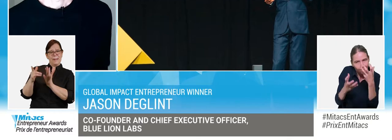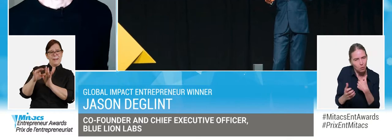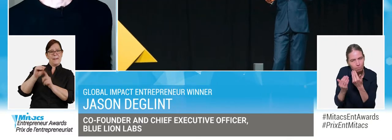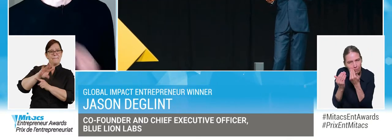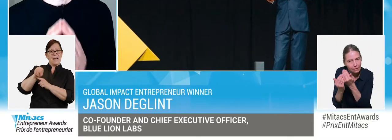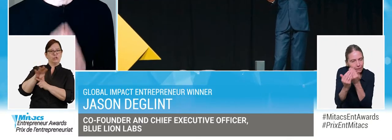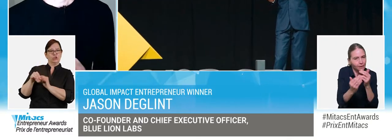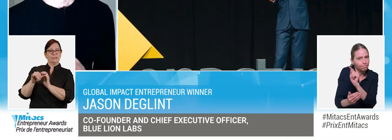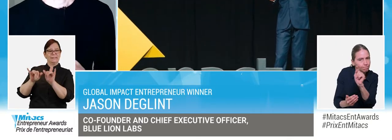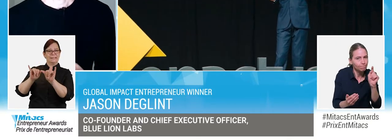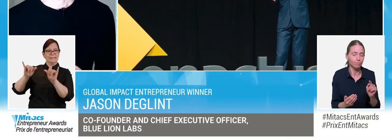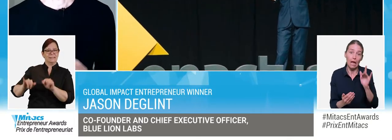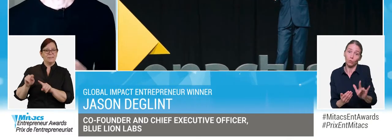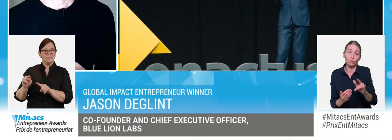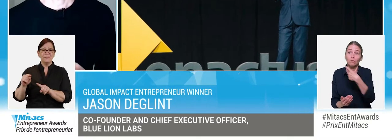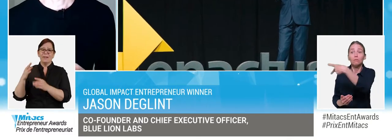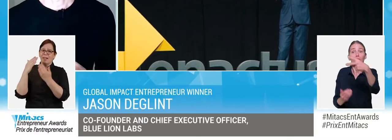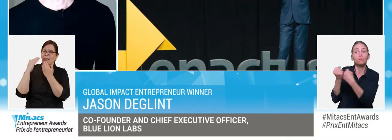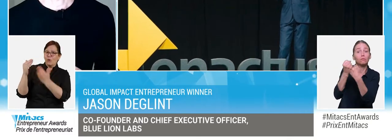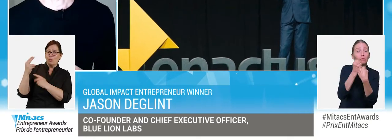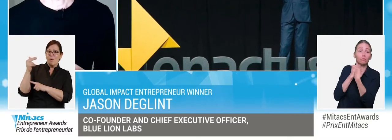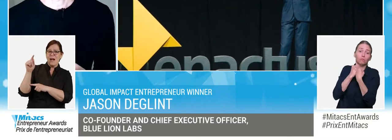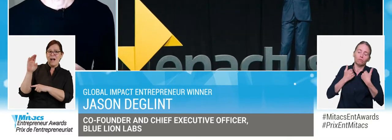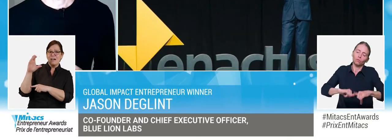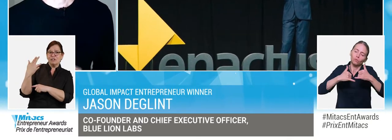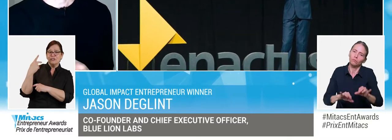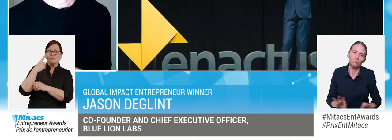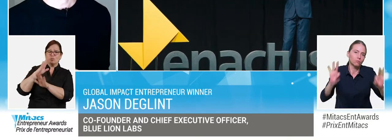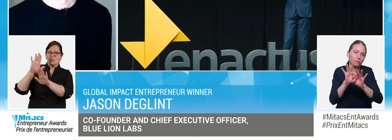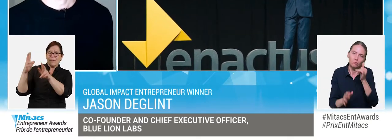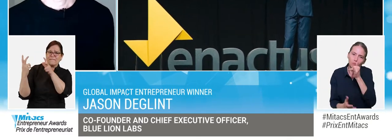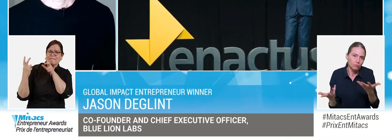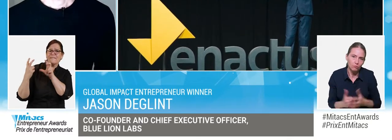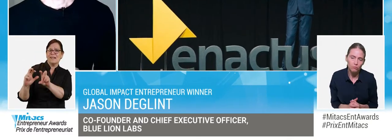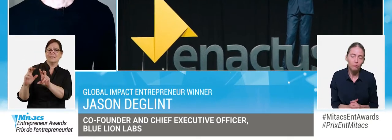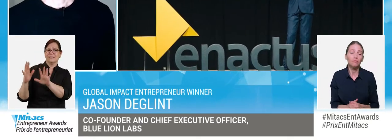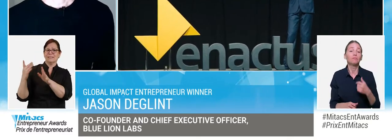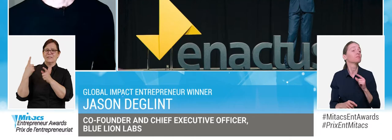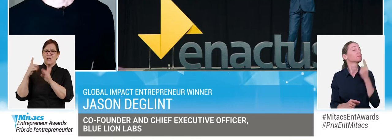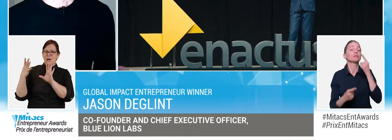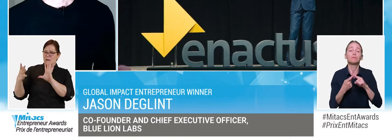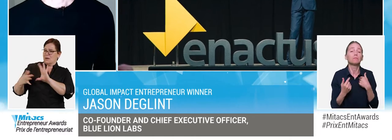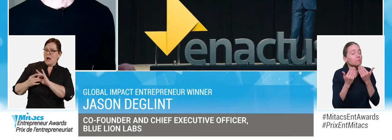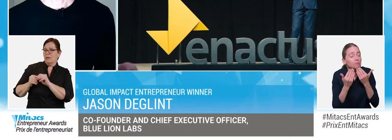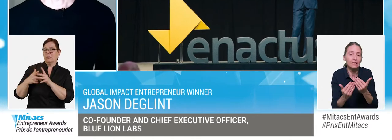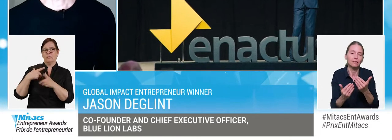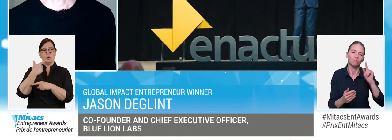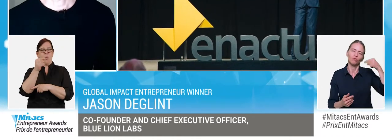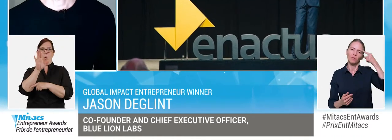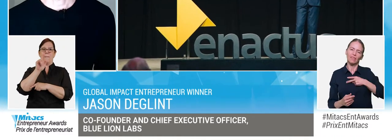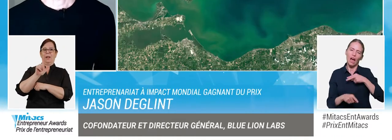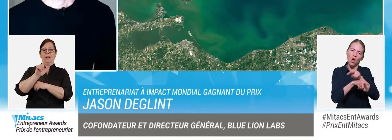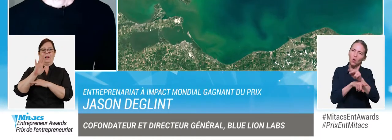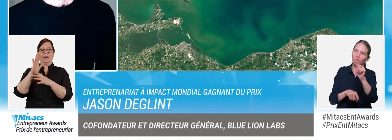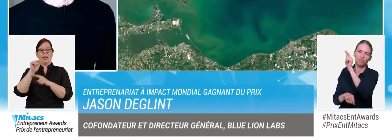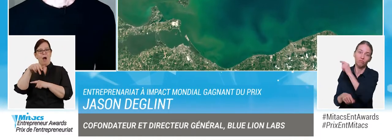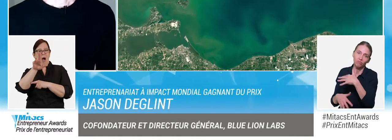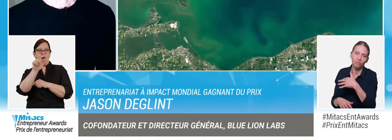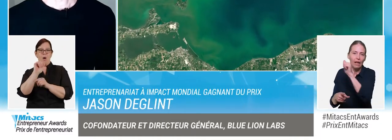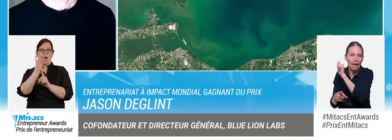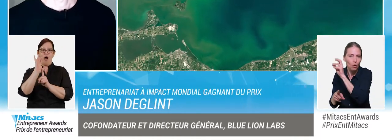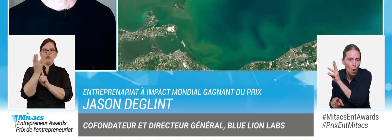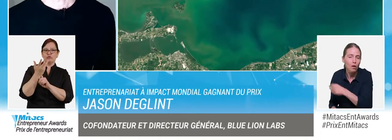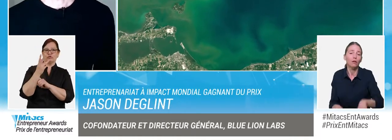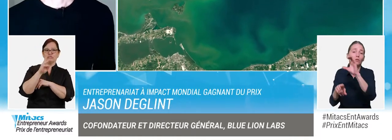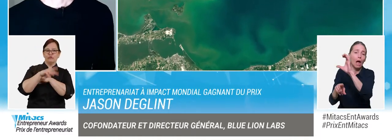thank. Thank you, Next Canada, for your investment and mentorship. Thank you, Bellamere, for working with us to prototype an imaging system. Thank